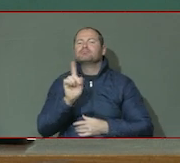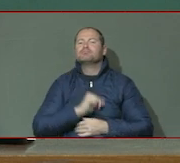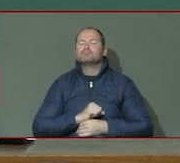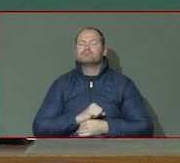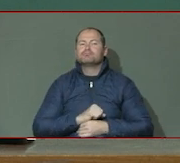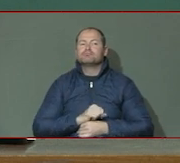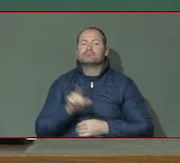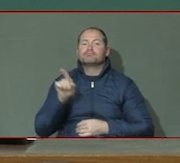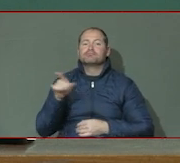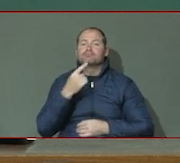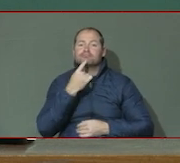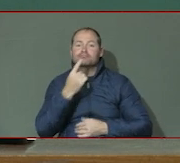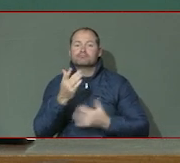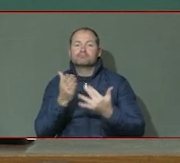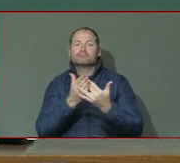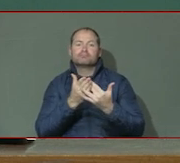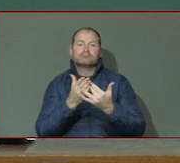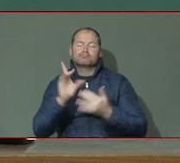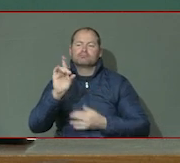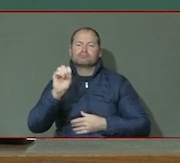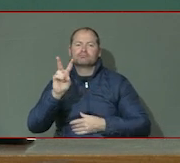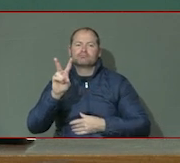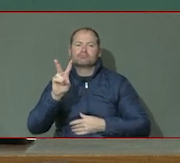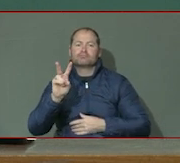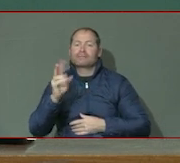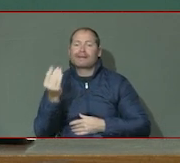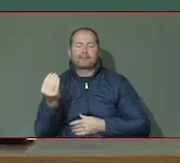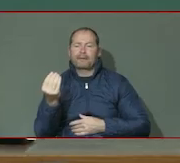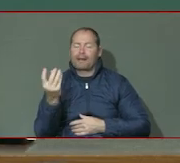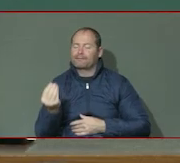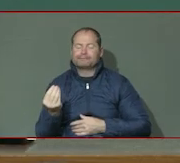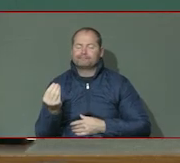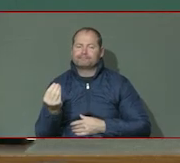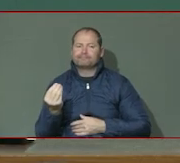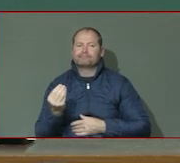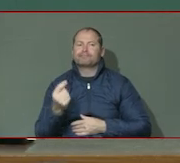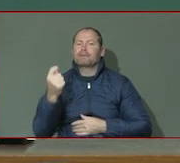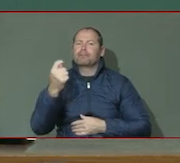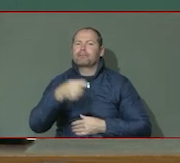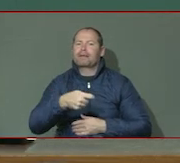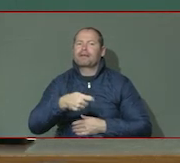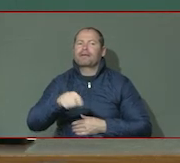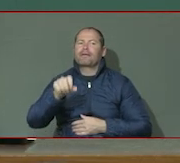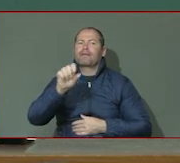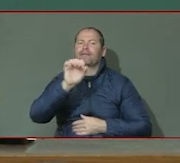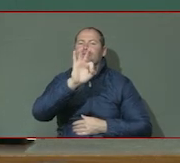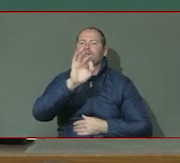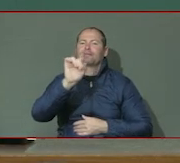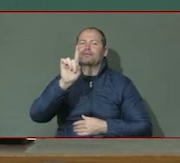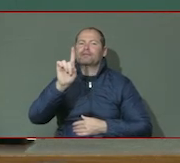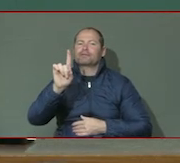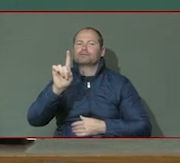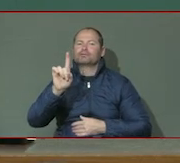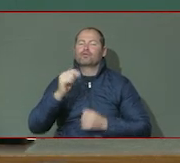an interim dividend of, they don't give us the amount, was paid on 31st of August. A